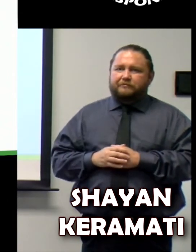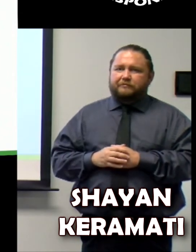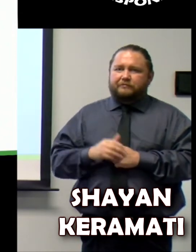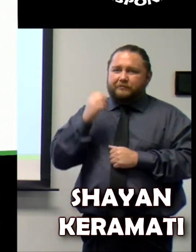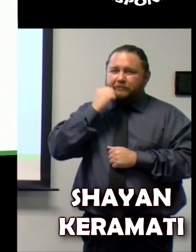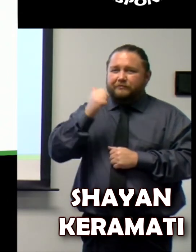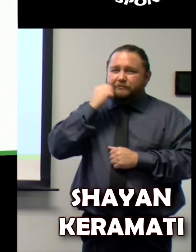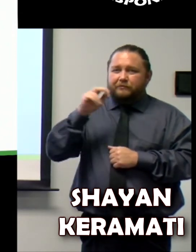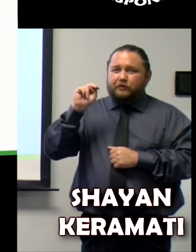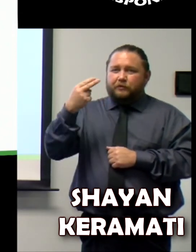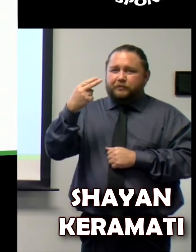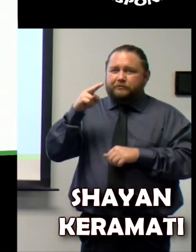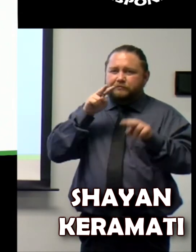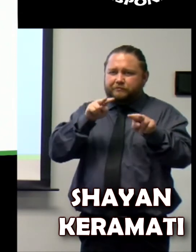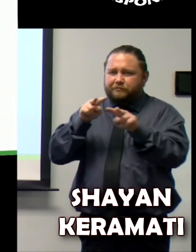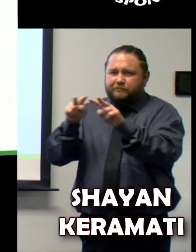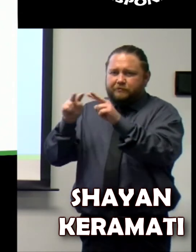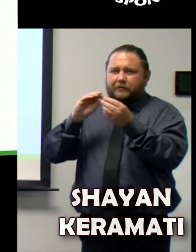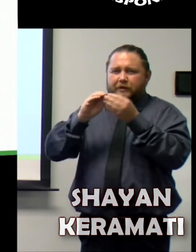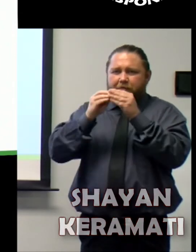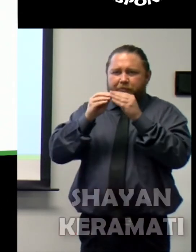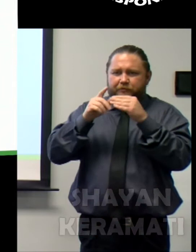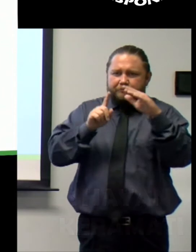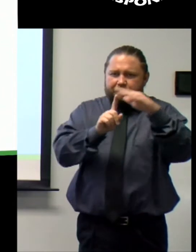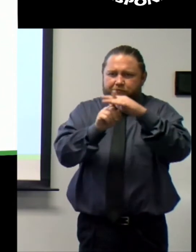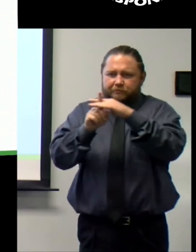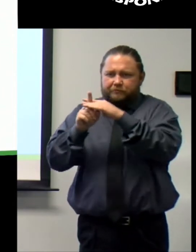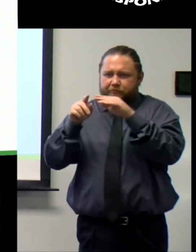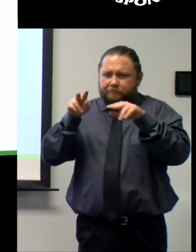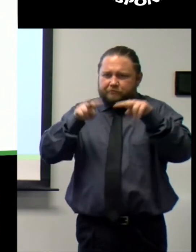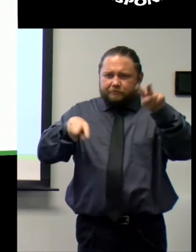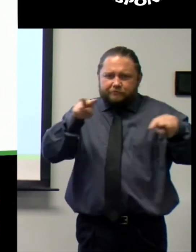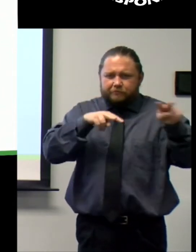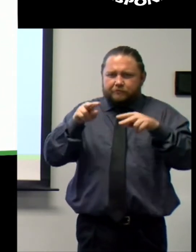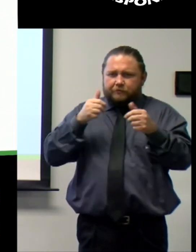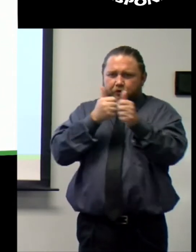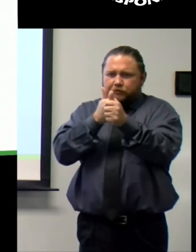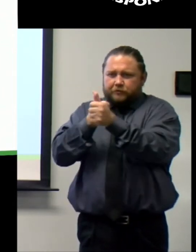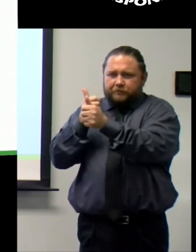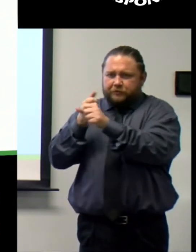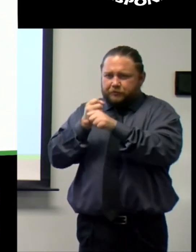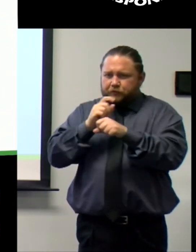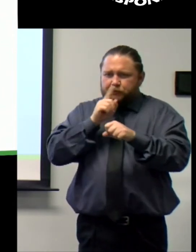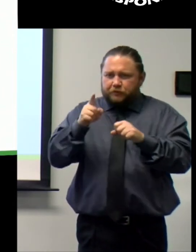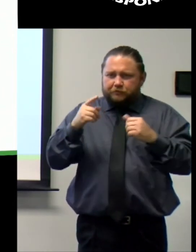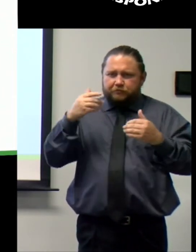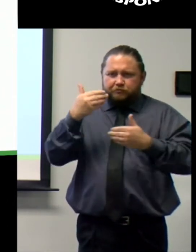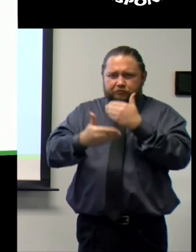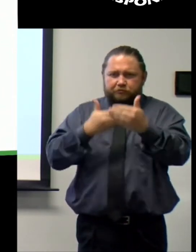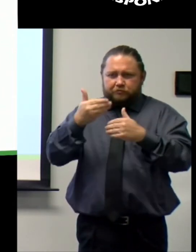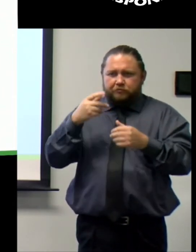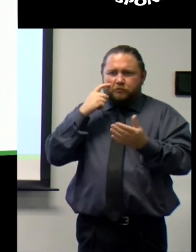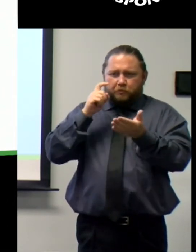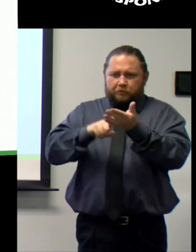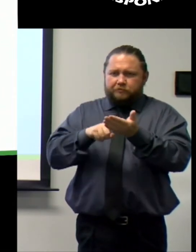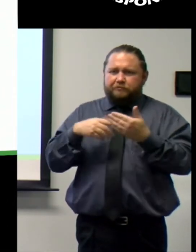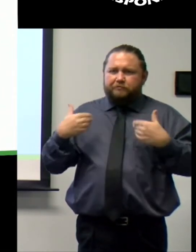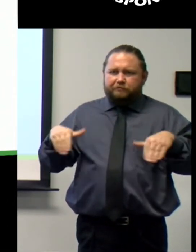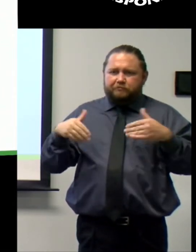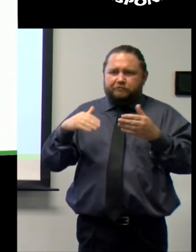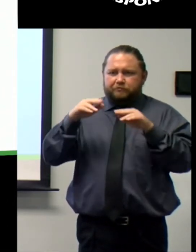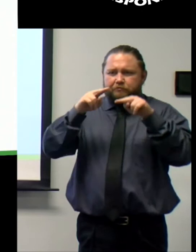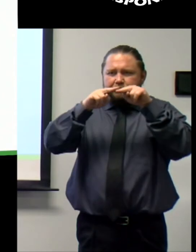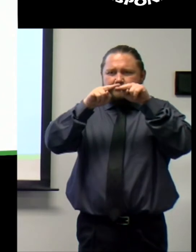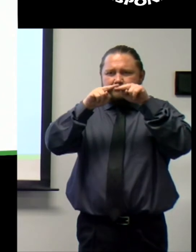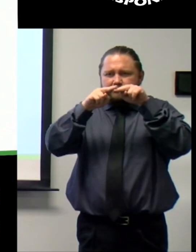we pay attention to what's happening, we're seeing that we are having some declines that help us meet the